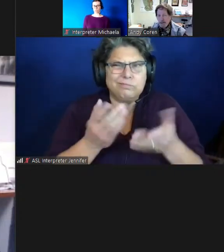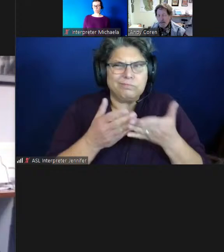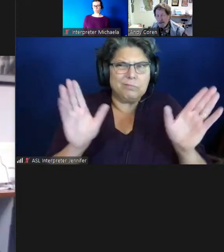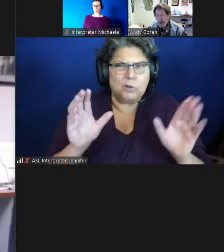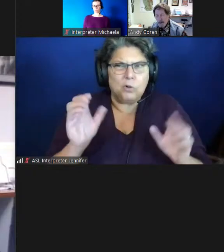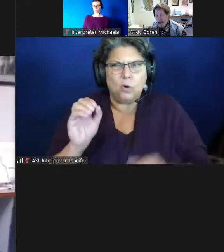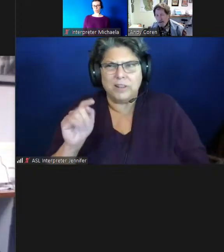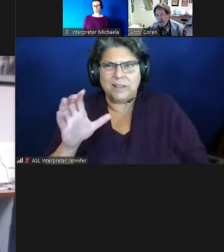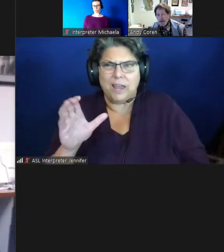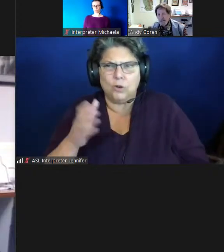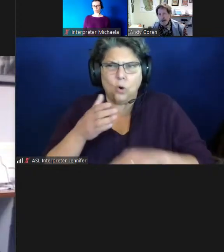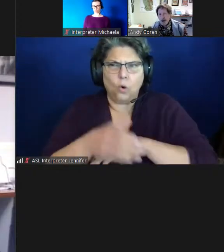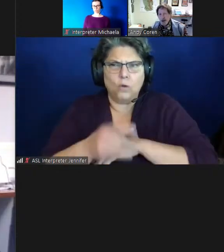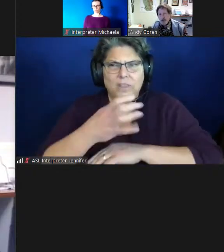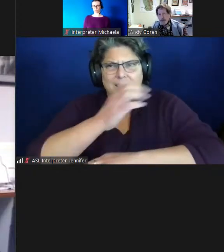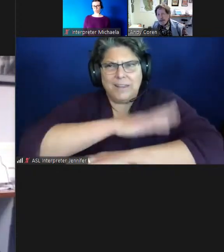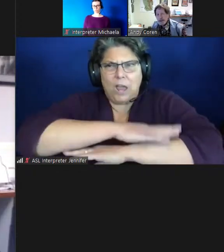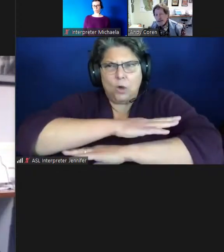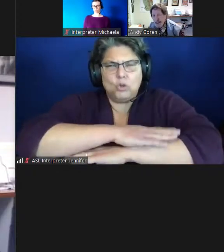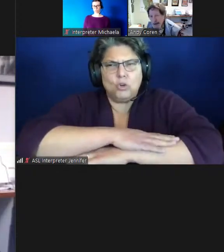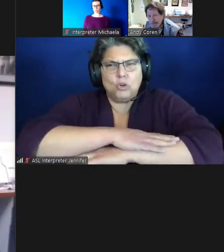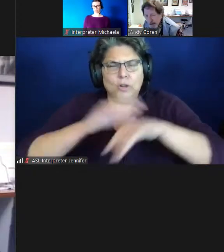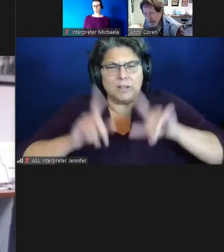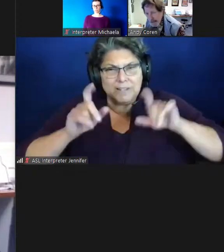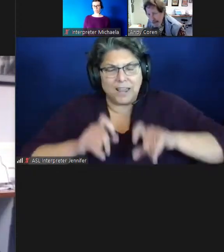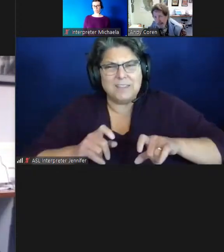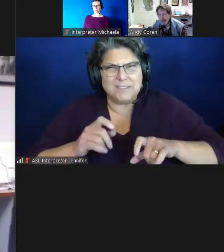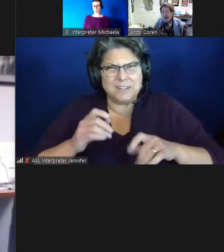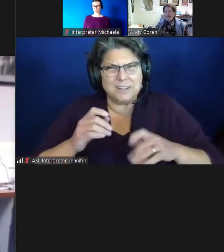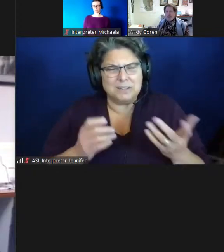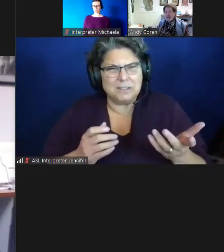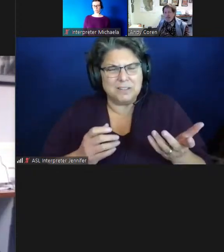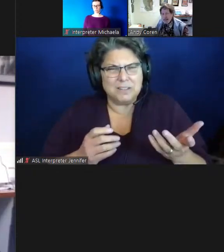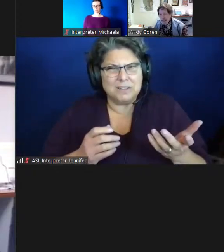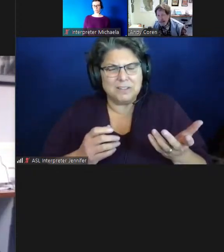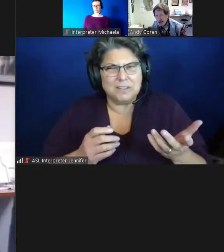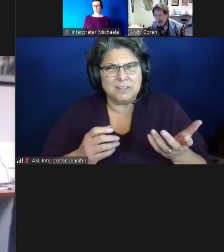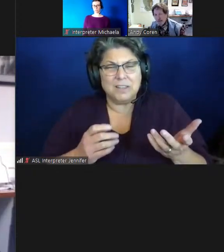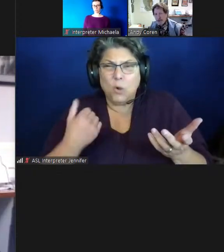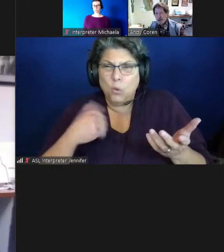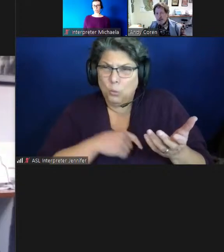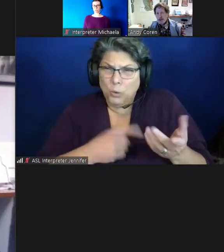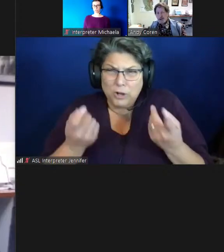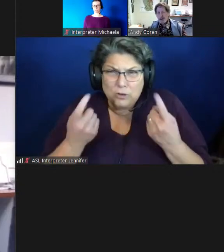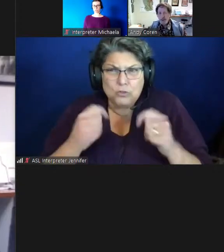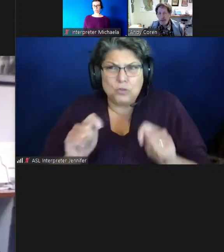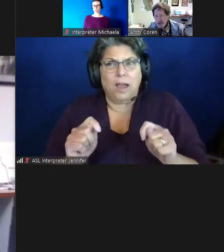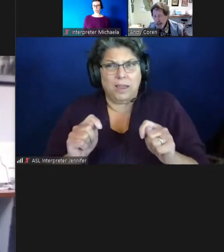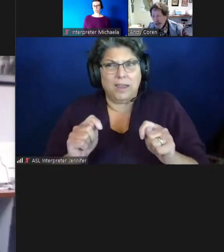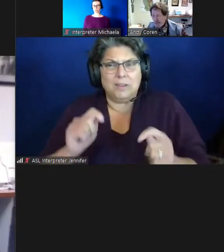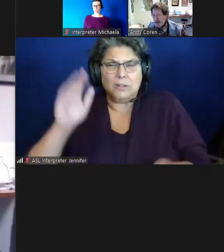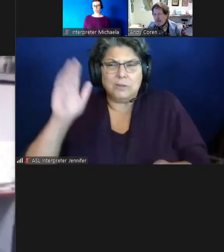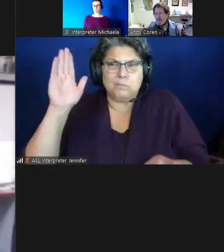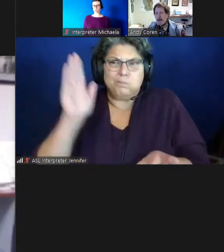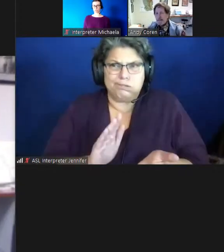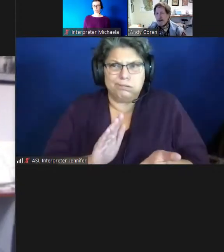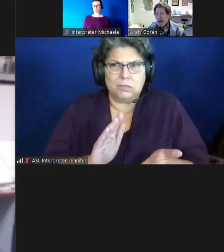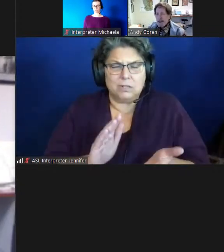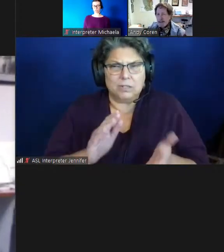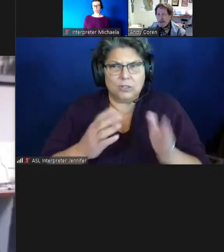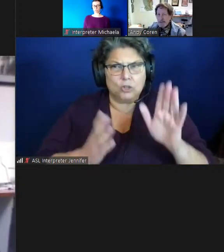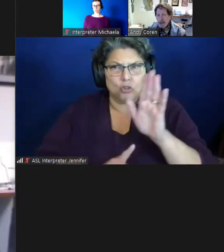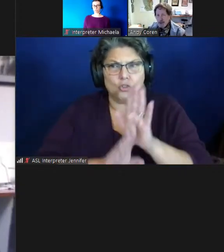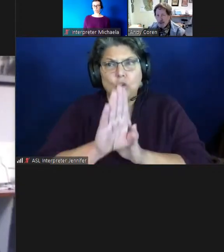want to let everybody know that this is an effort at mitigation for this surge. In other words, if people find